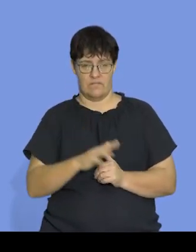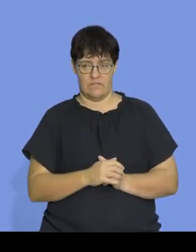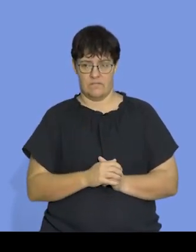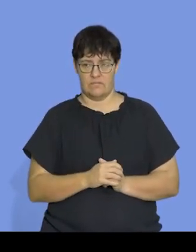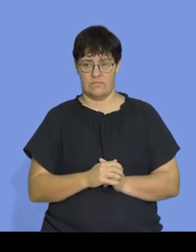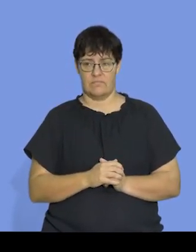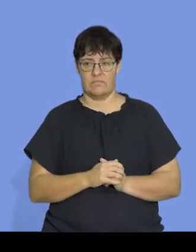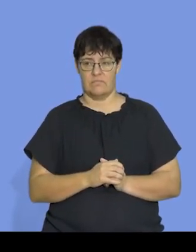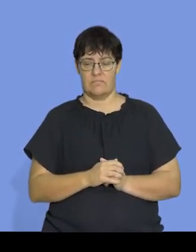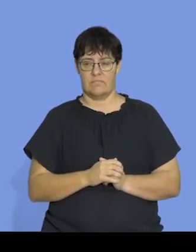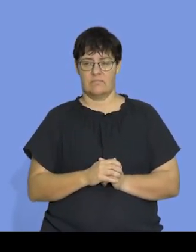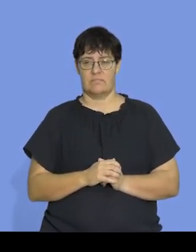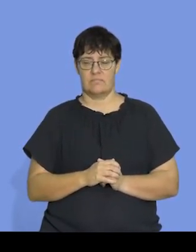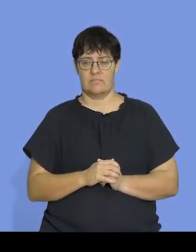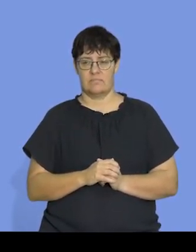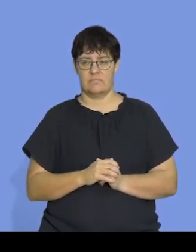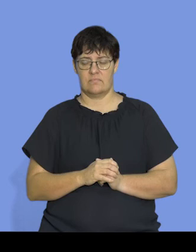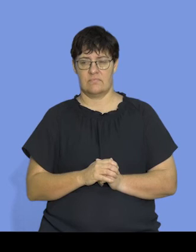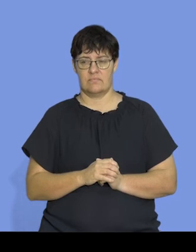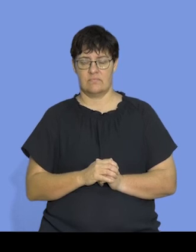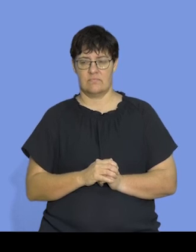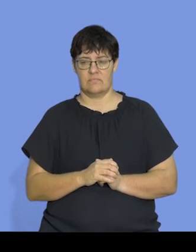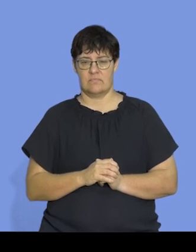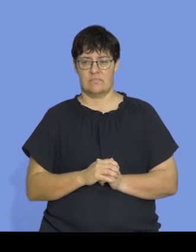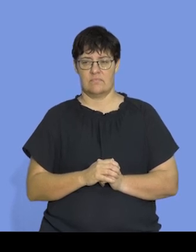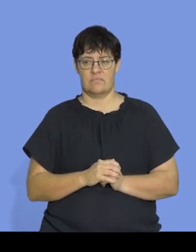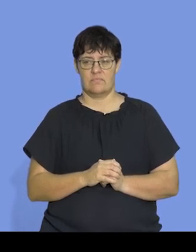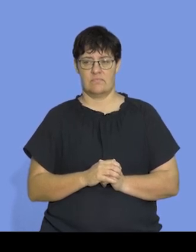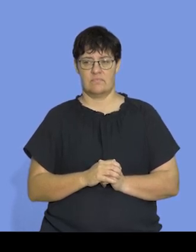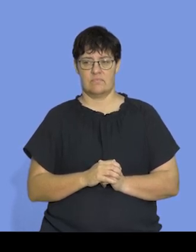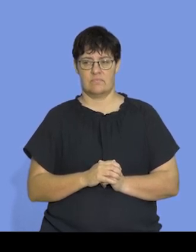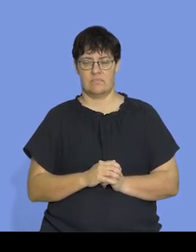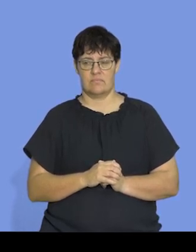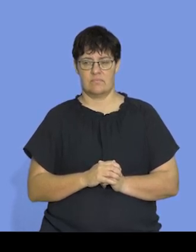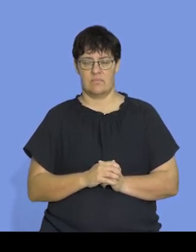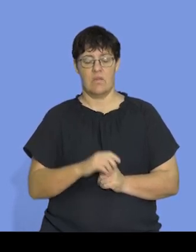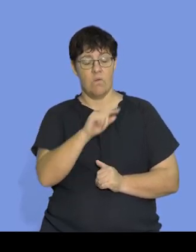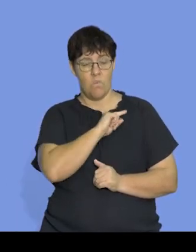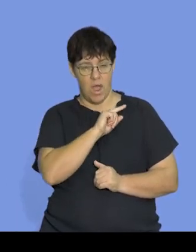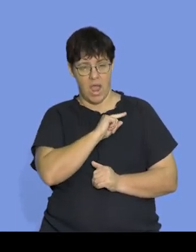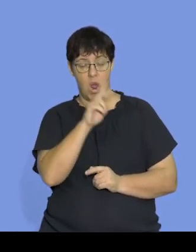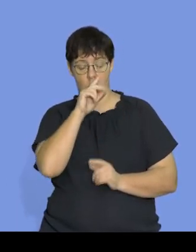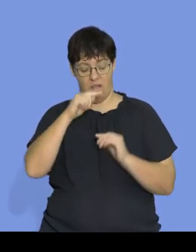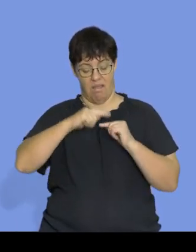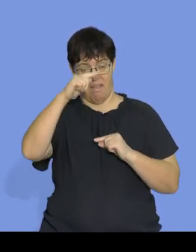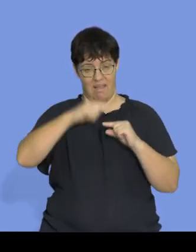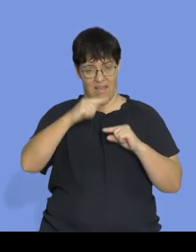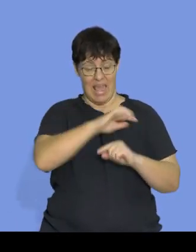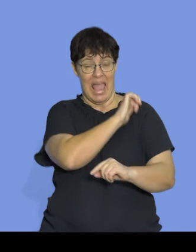540 minus 225, okay? Because we are looking at the amount of energy that